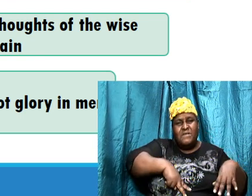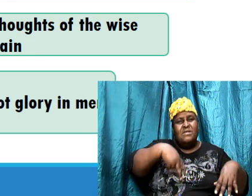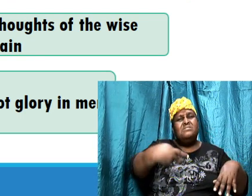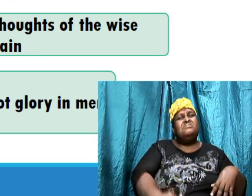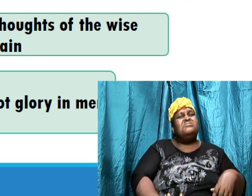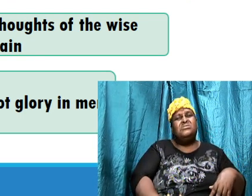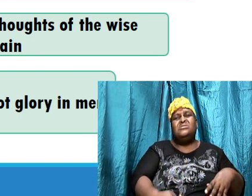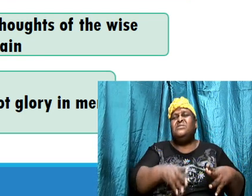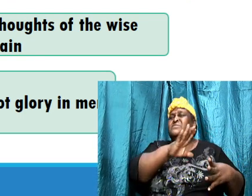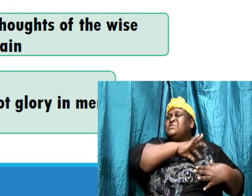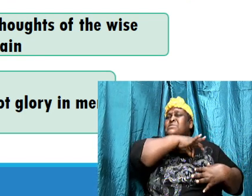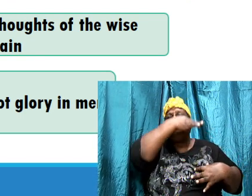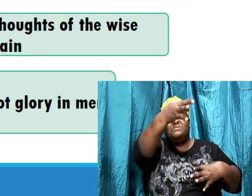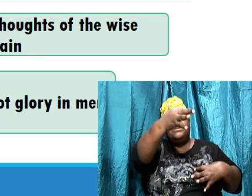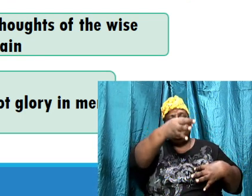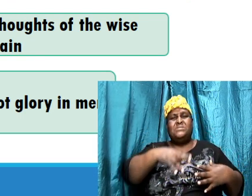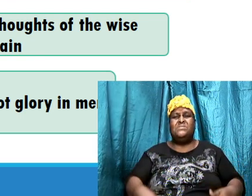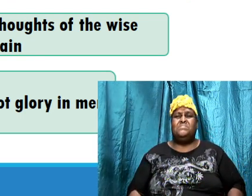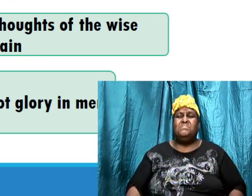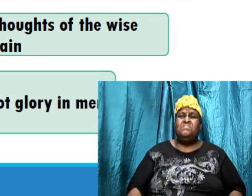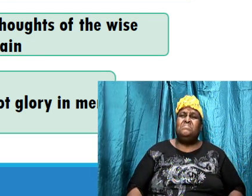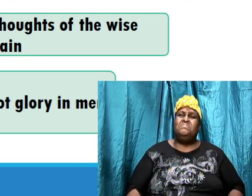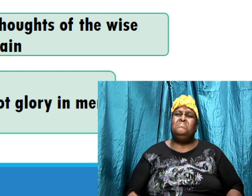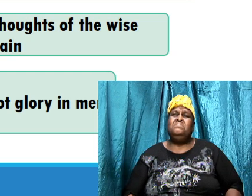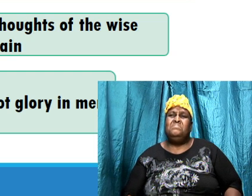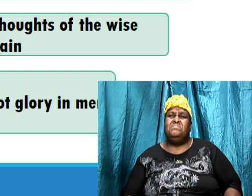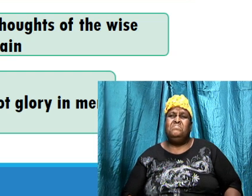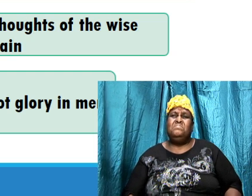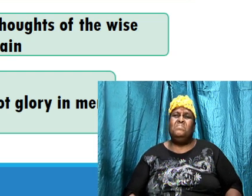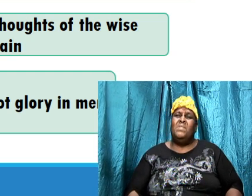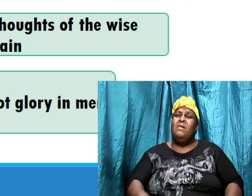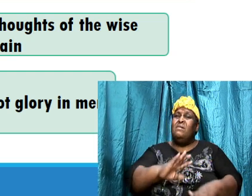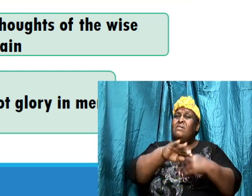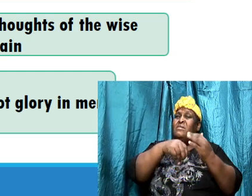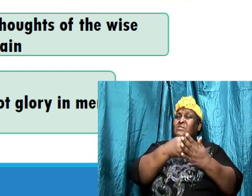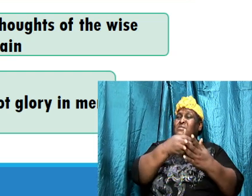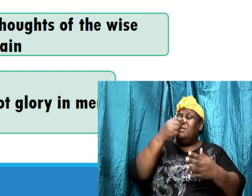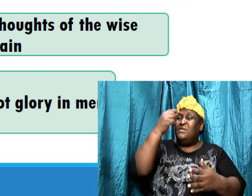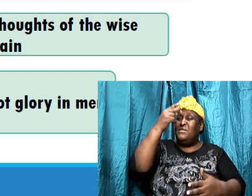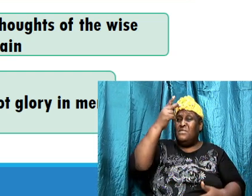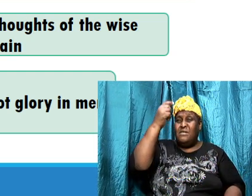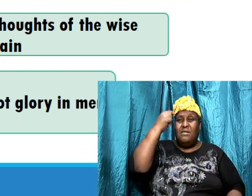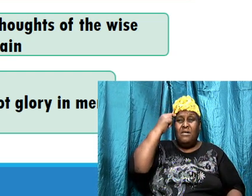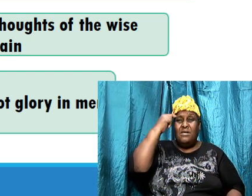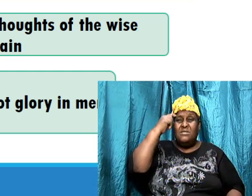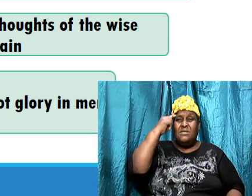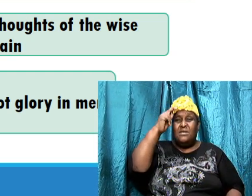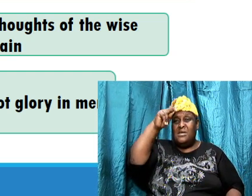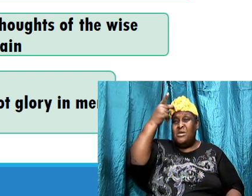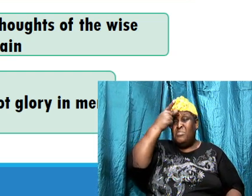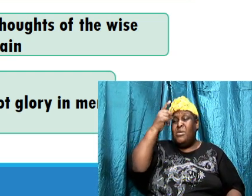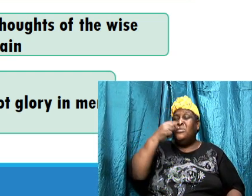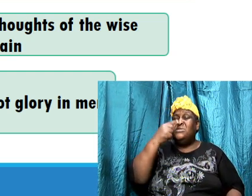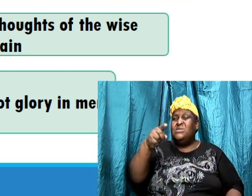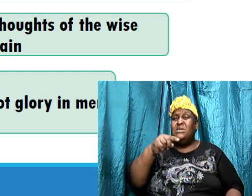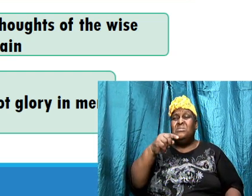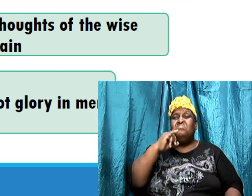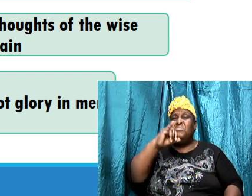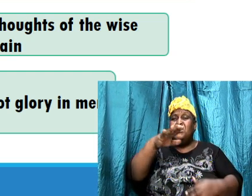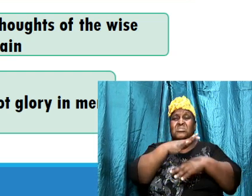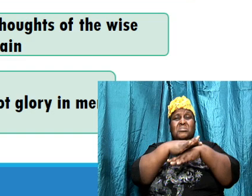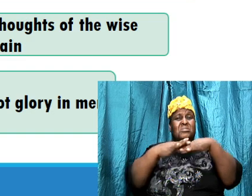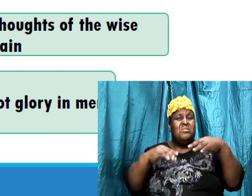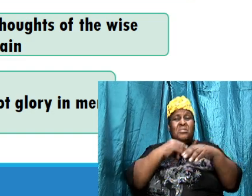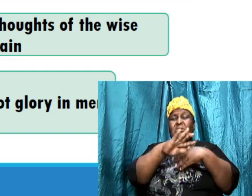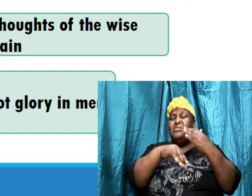is it, in essence, what Paul was saying, that all the thoughts of this world is vain. All the things that you want to give